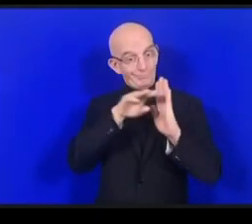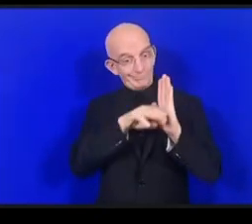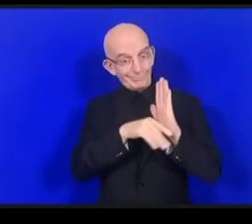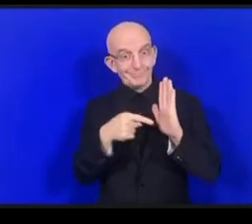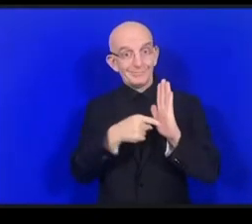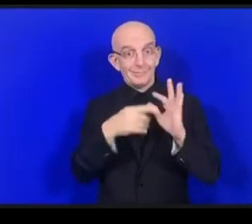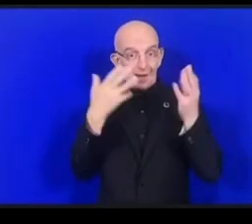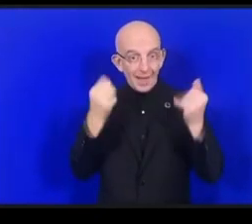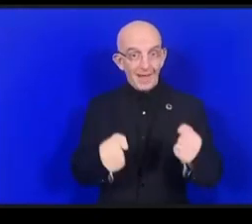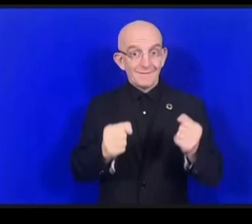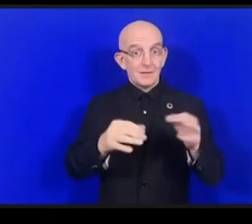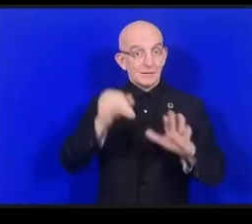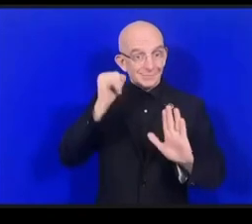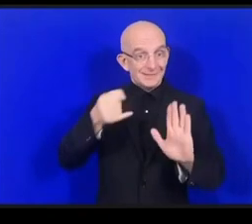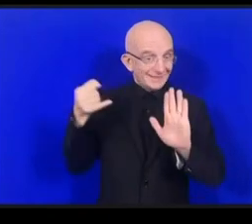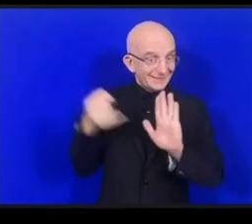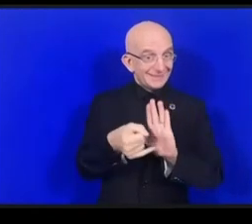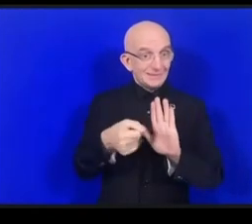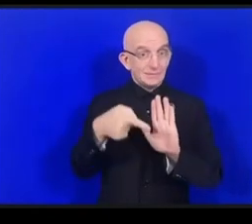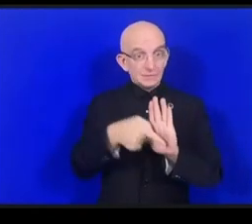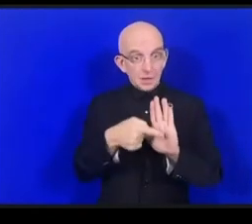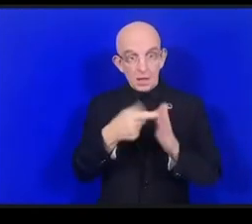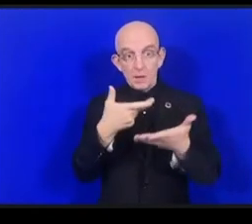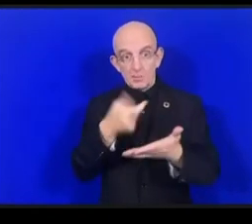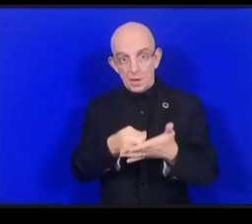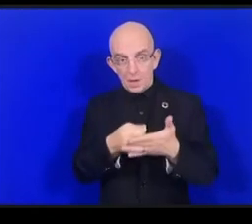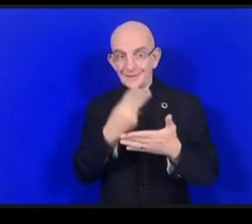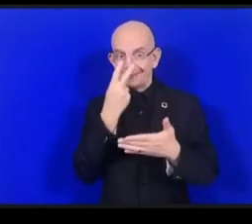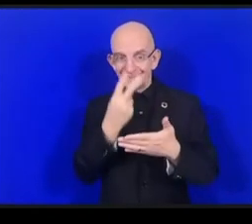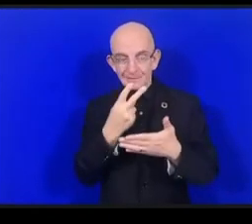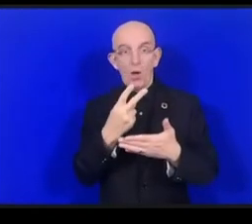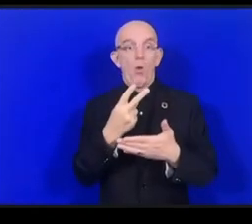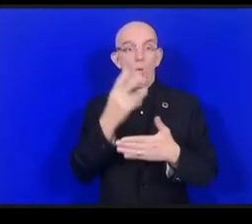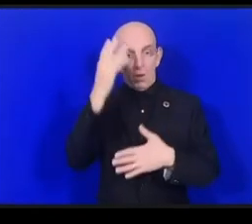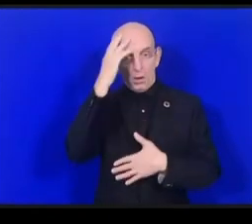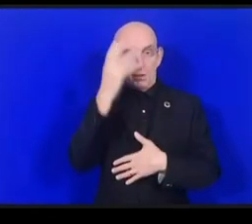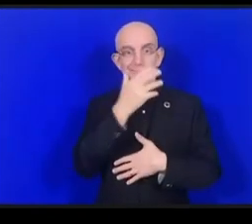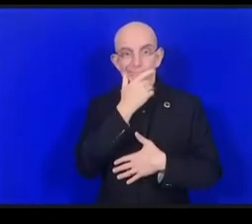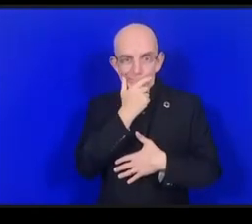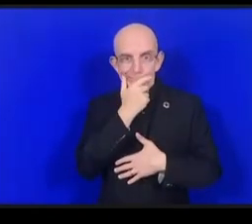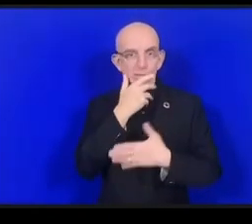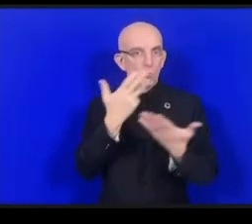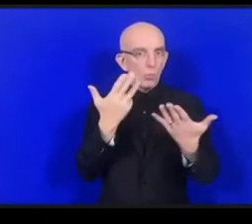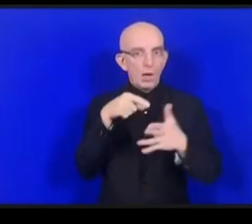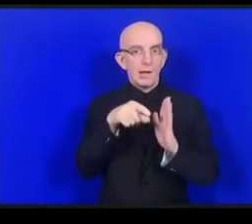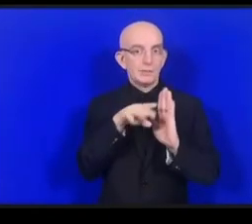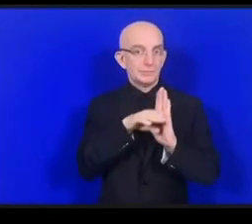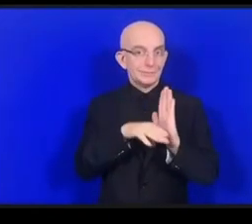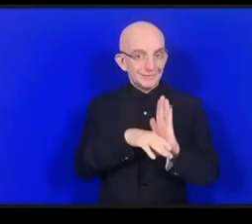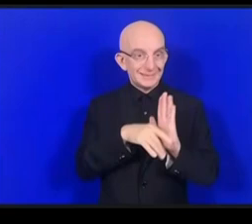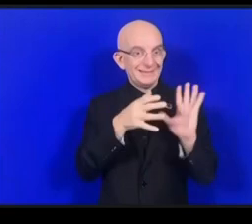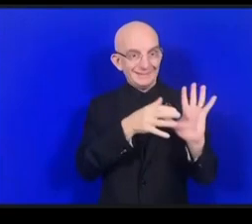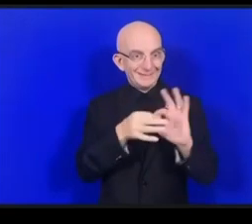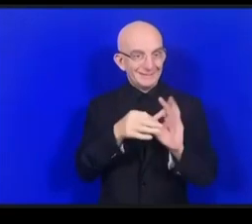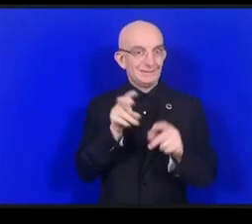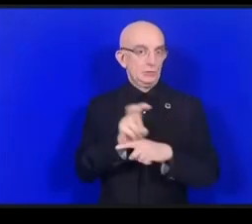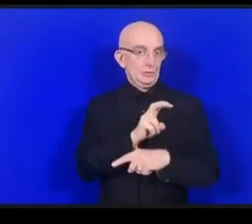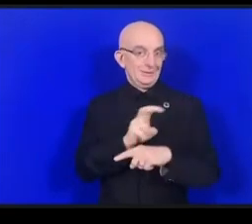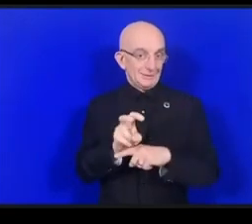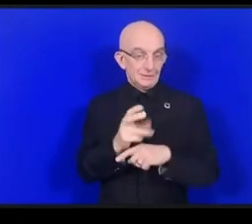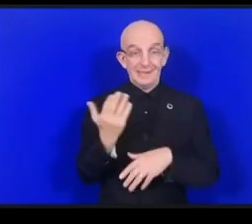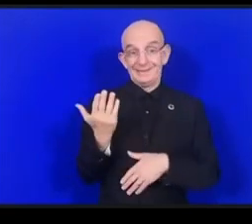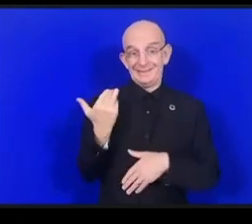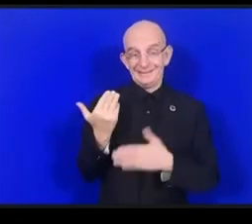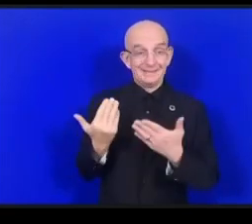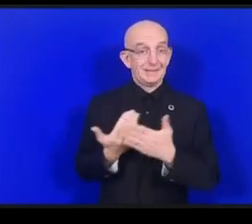We're launching a new working group which will look at routing and RPKI and DNSSEC in